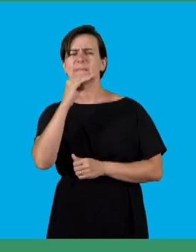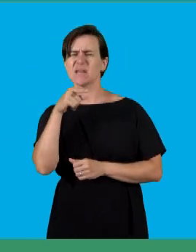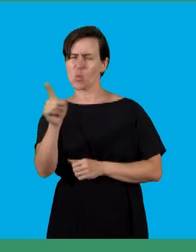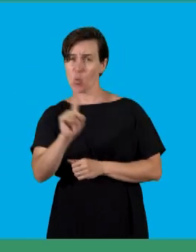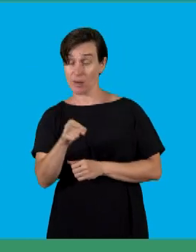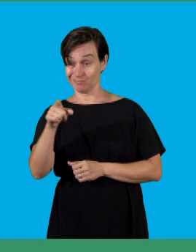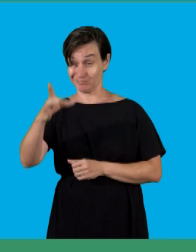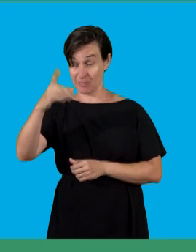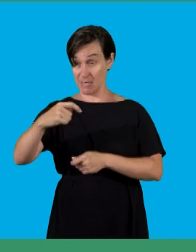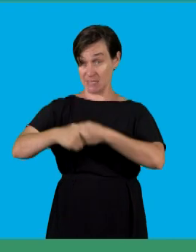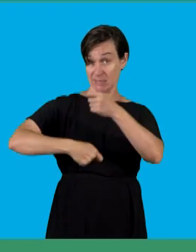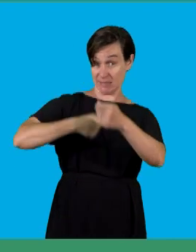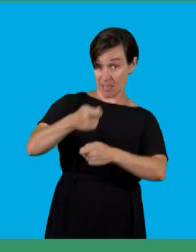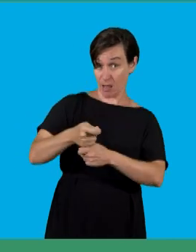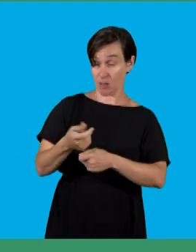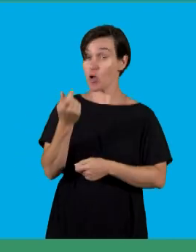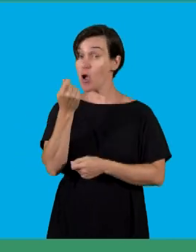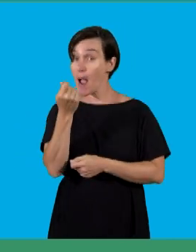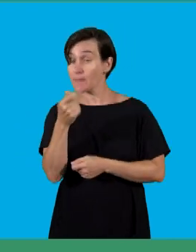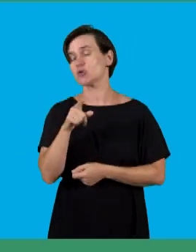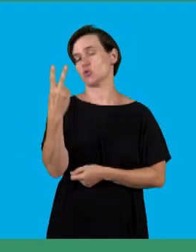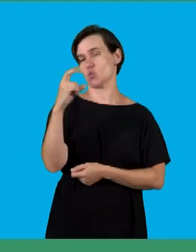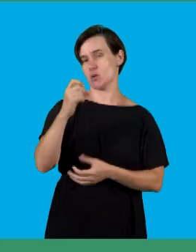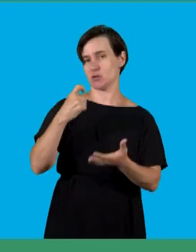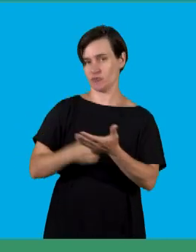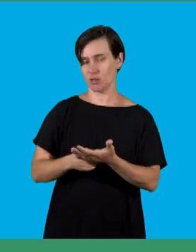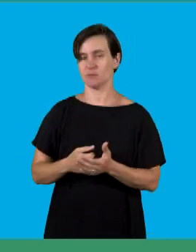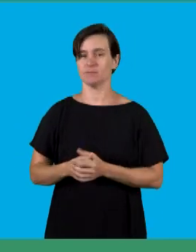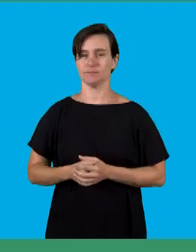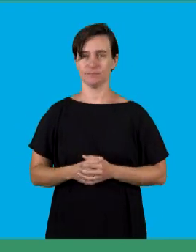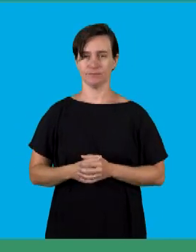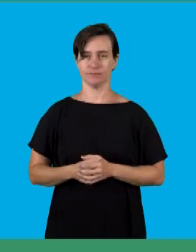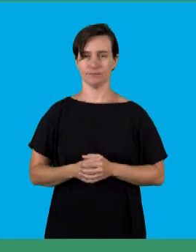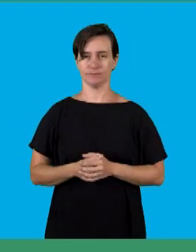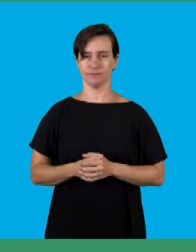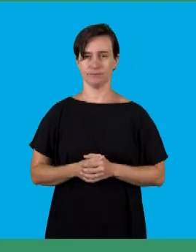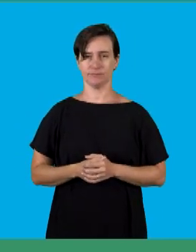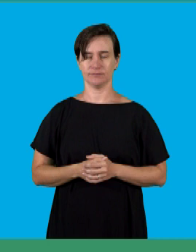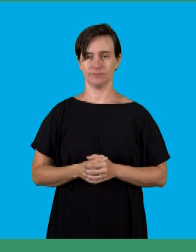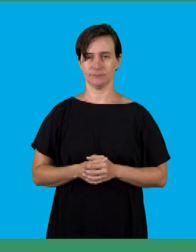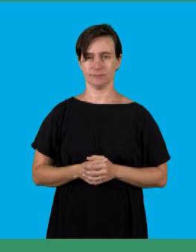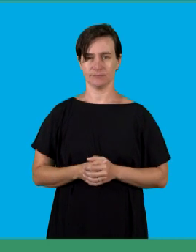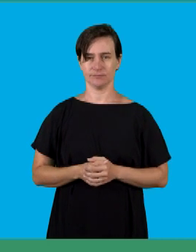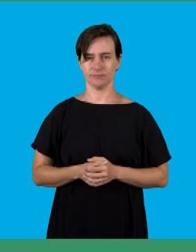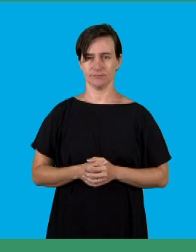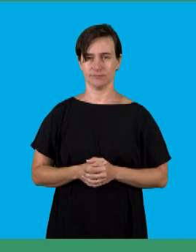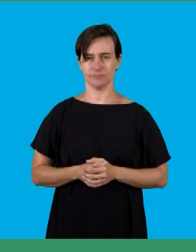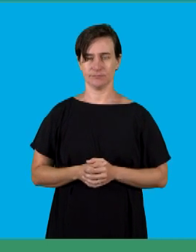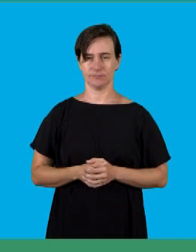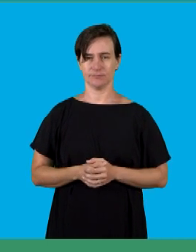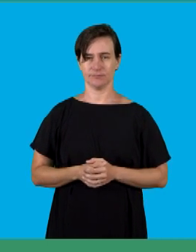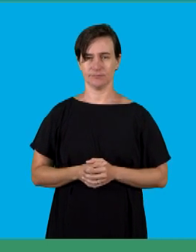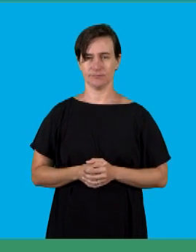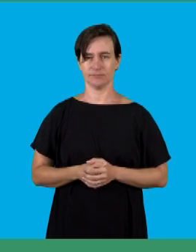price of the smoothie? It simply means that we are going to then charge 20 rands to sell this